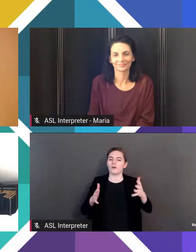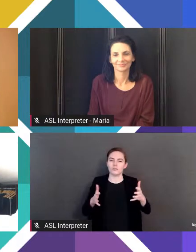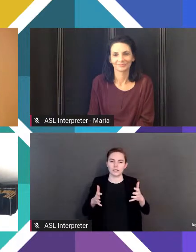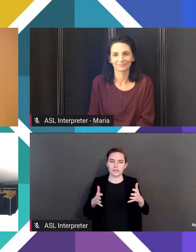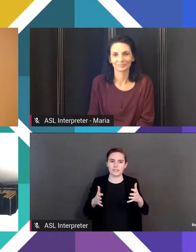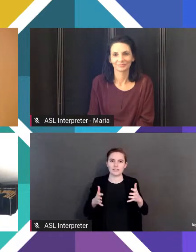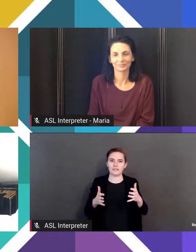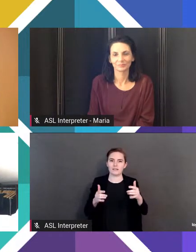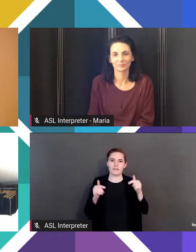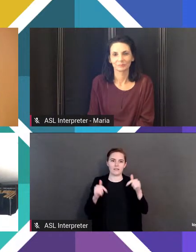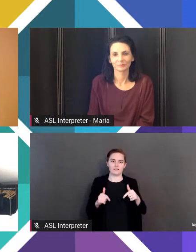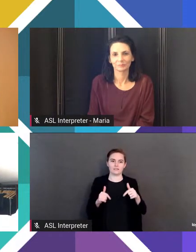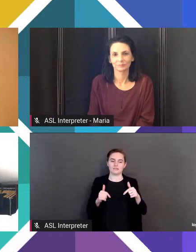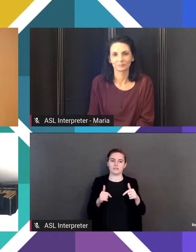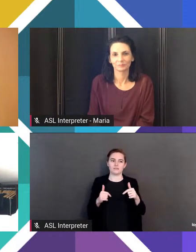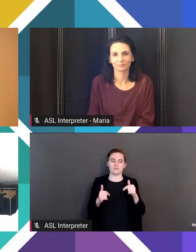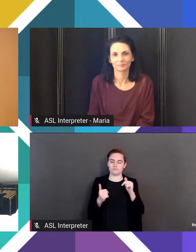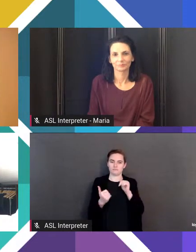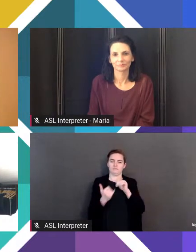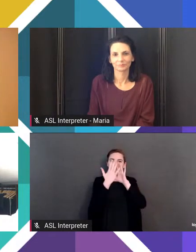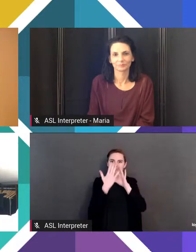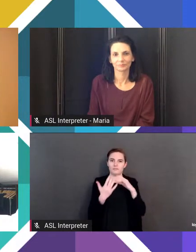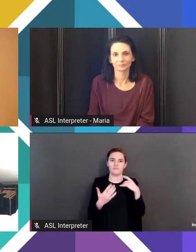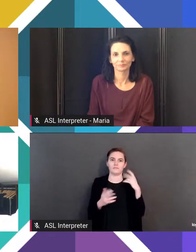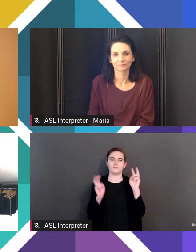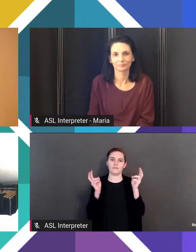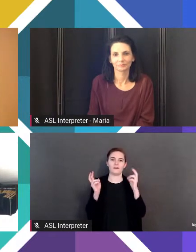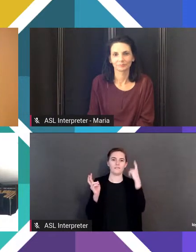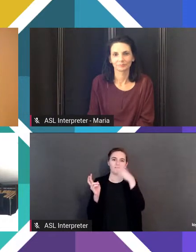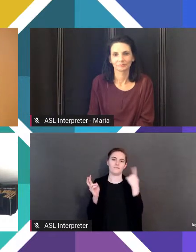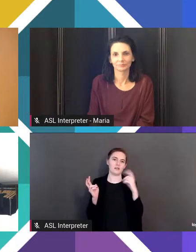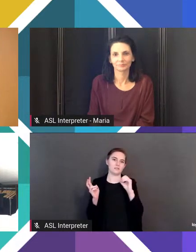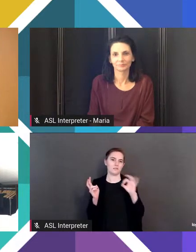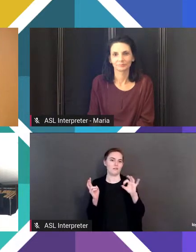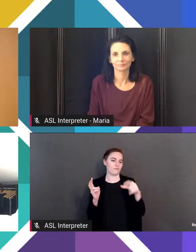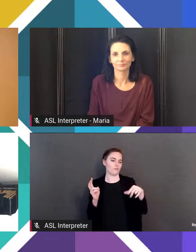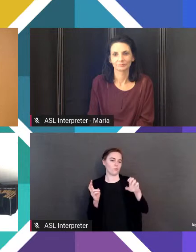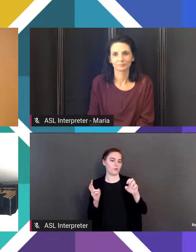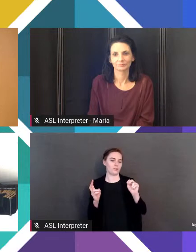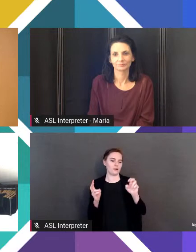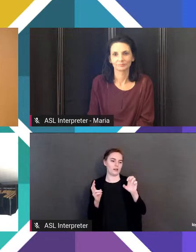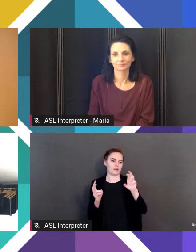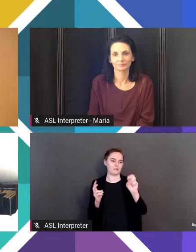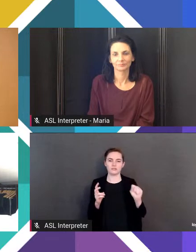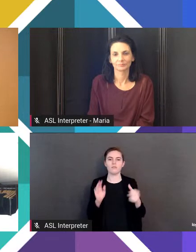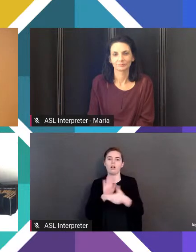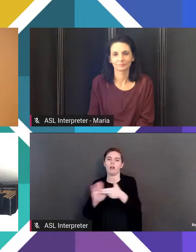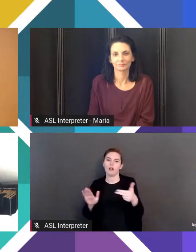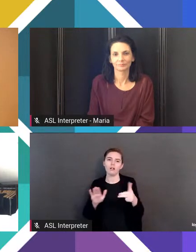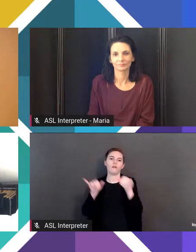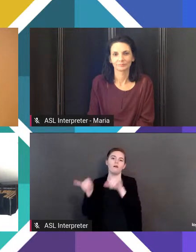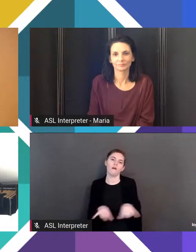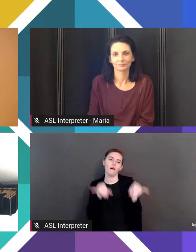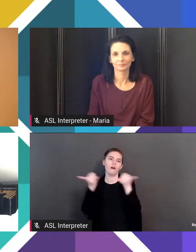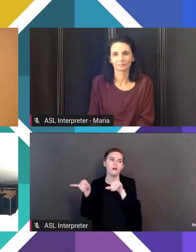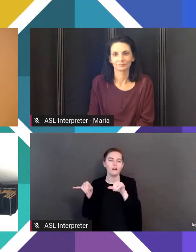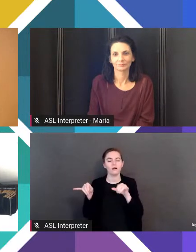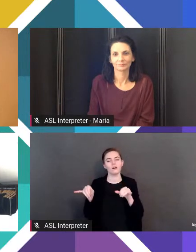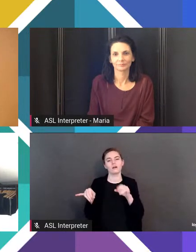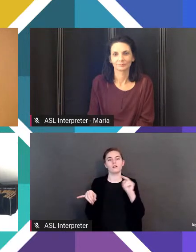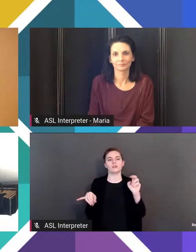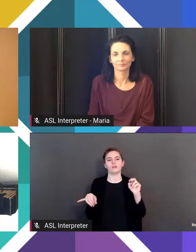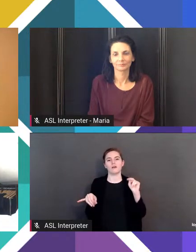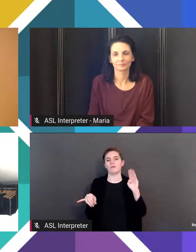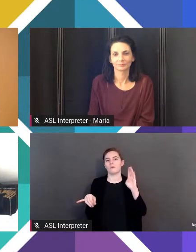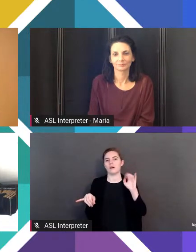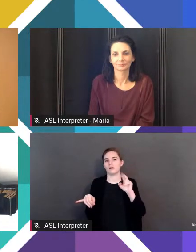which, you know, we have a face of what a non-binary person looks like, a gay man looks like, a butch lesbian.